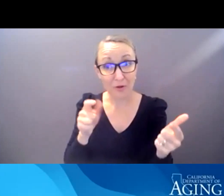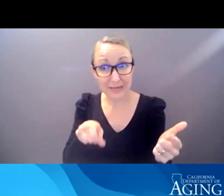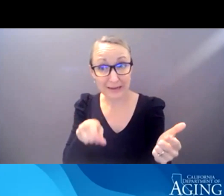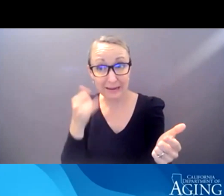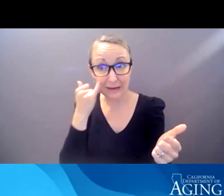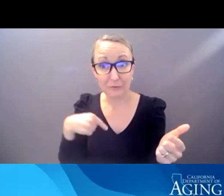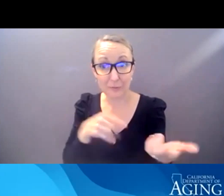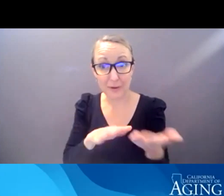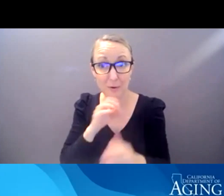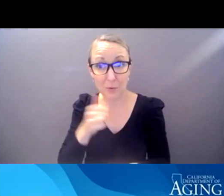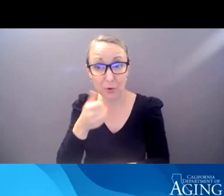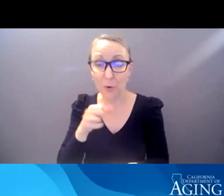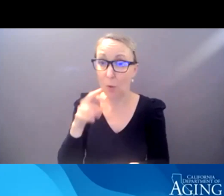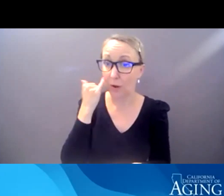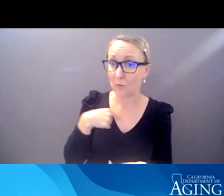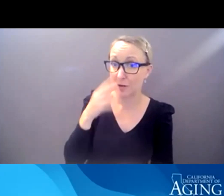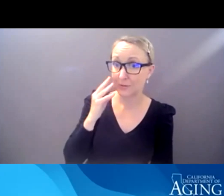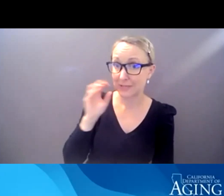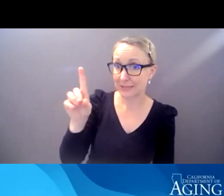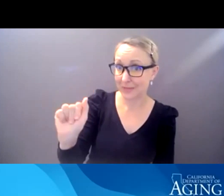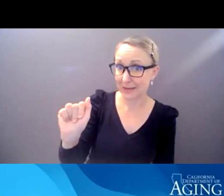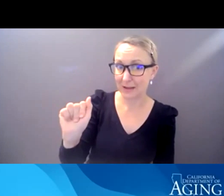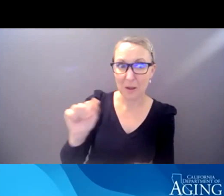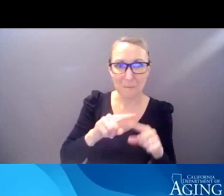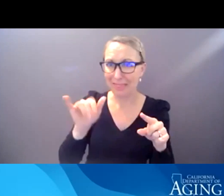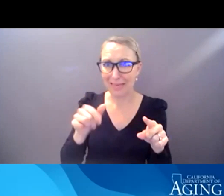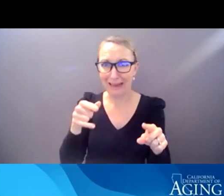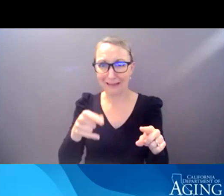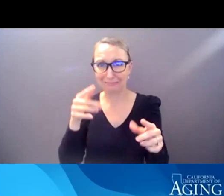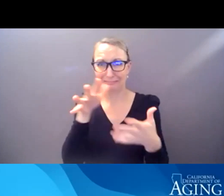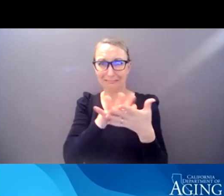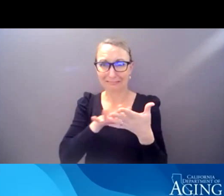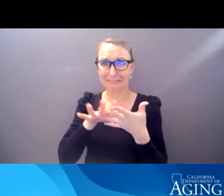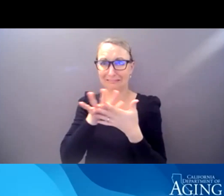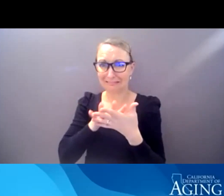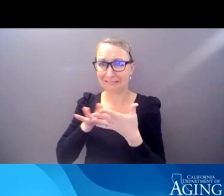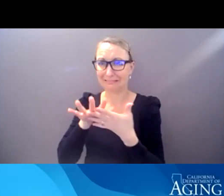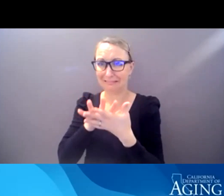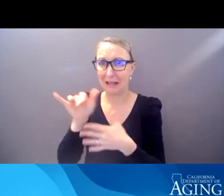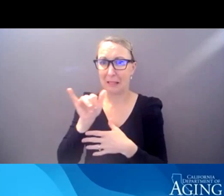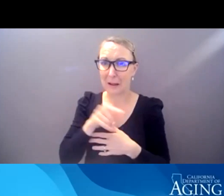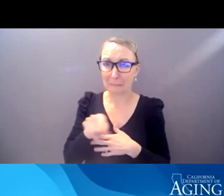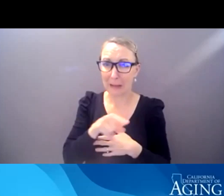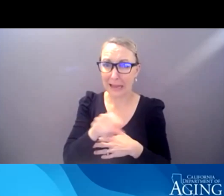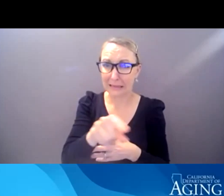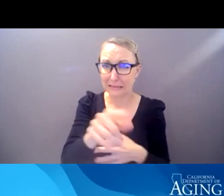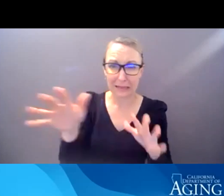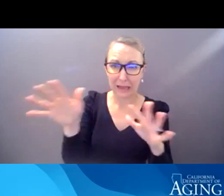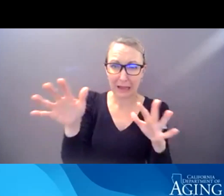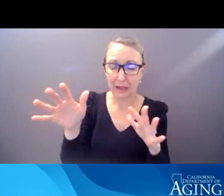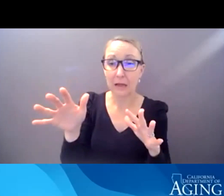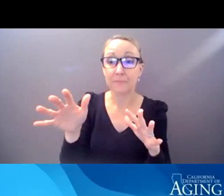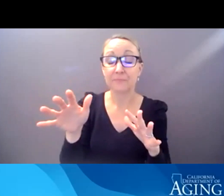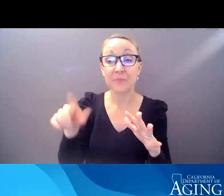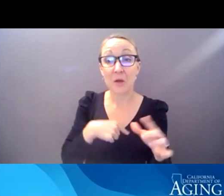experience disability, looking like a maze. And what the vision that we heard from the public, what